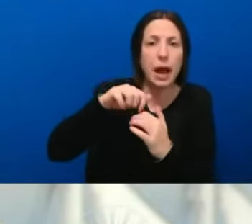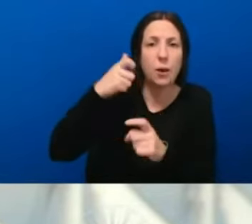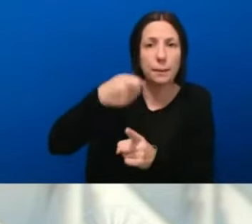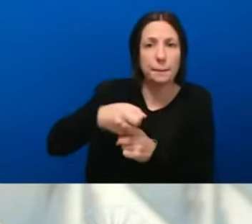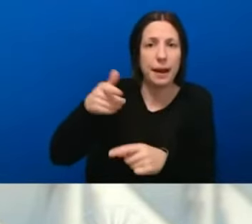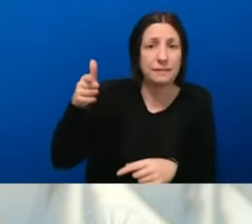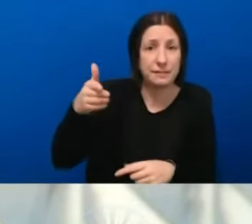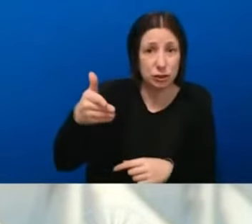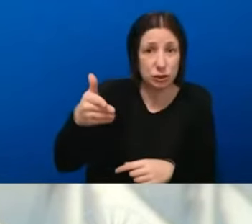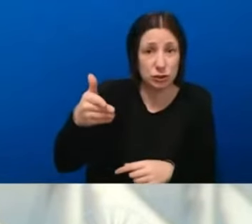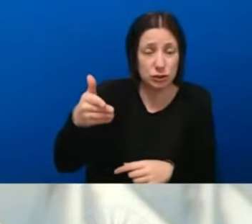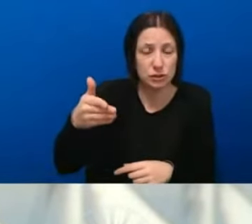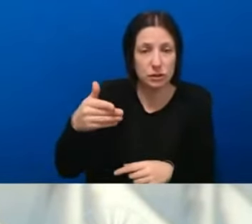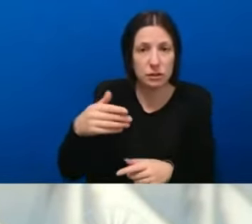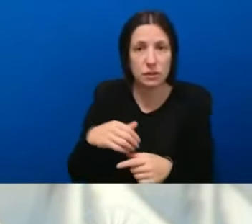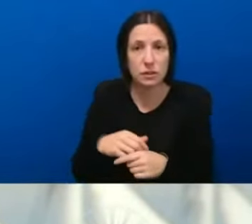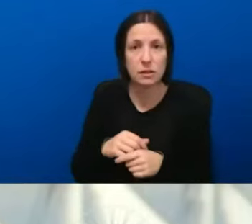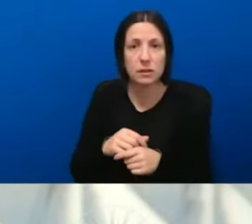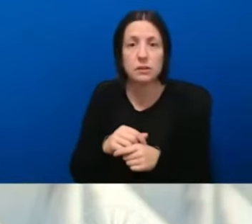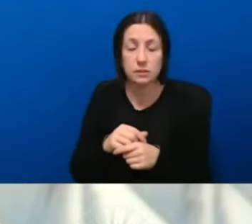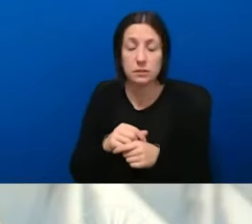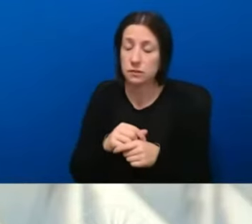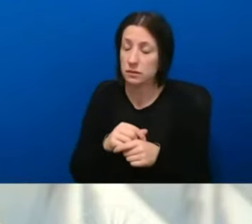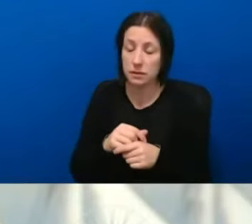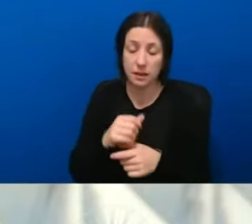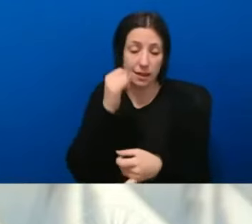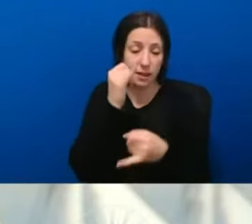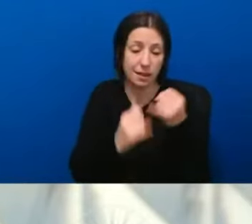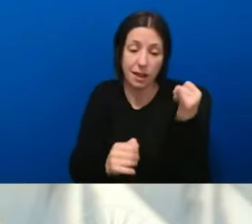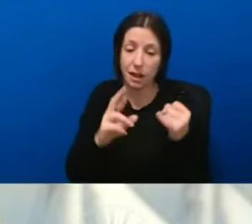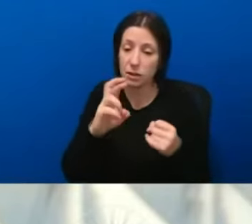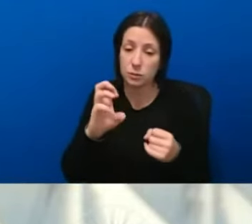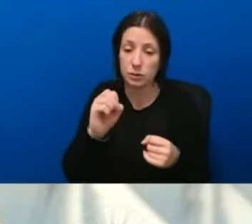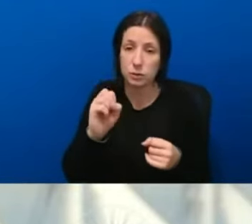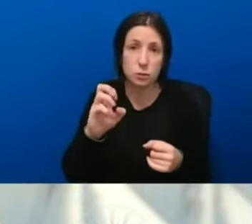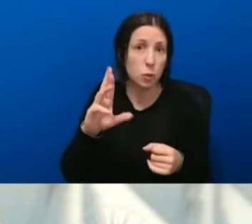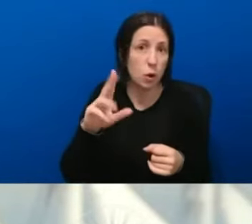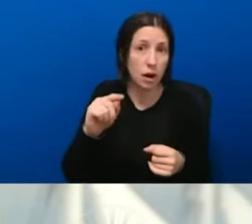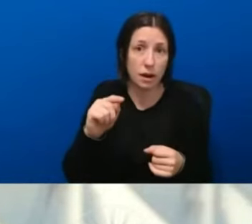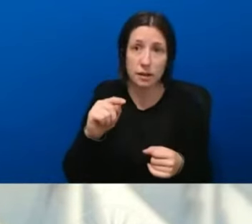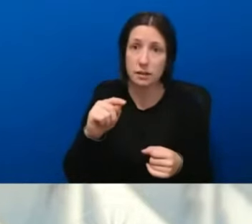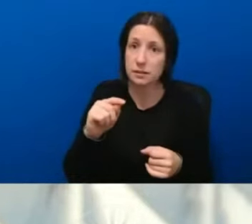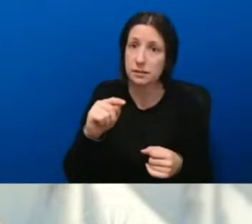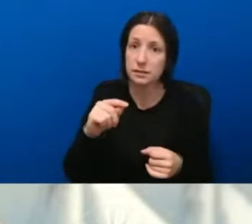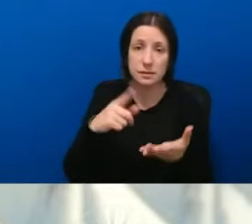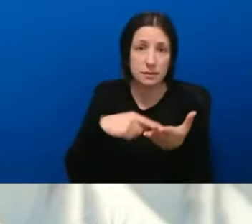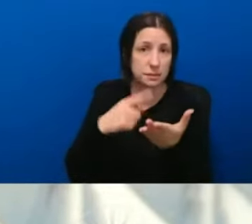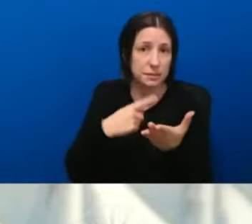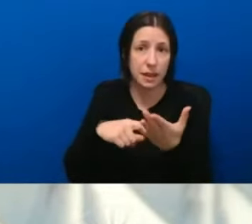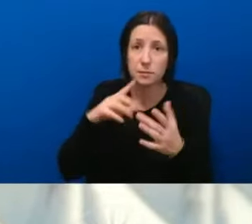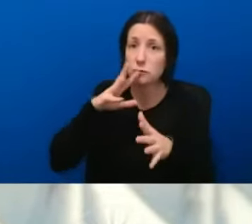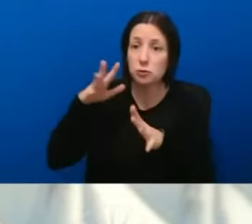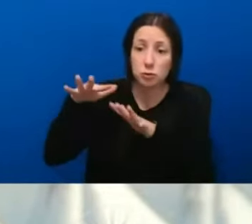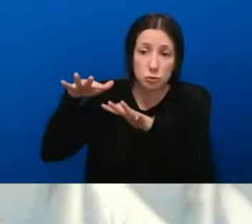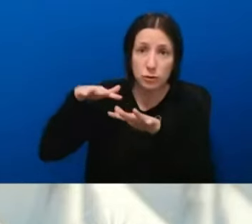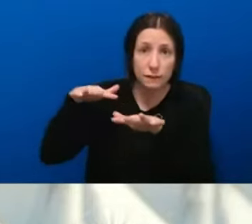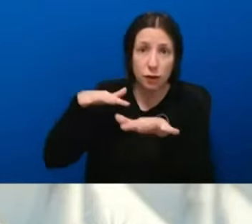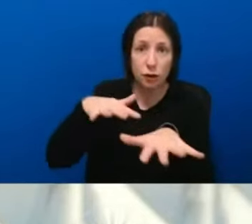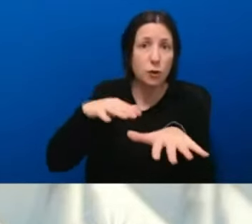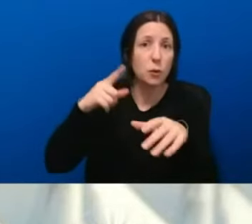it's only as a last resort to maintain a stream flow level or river flow